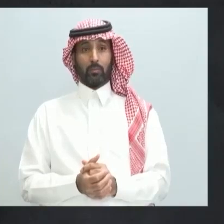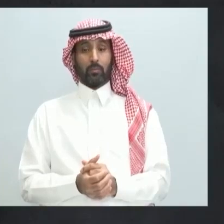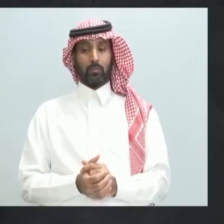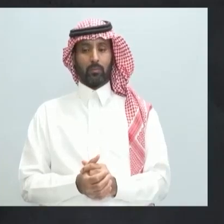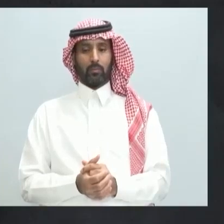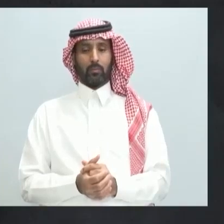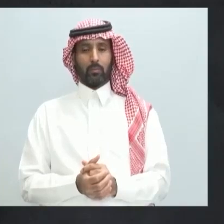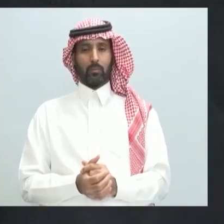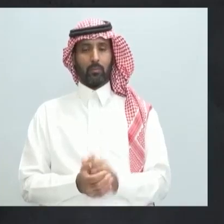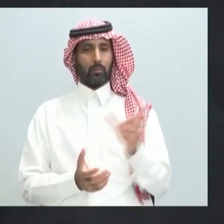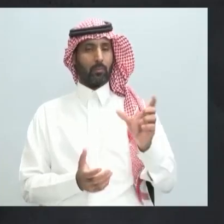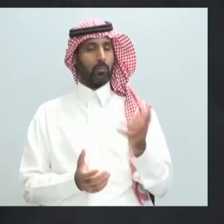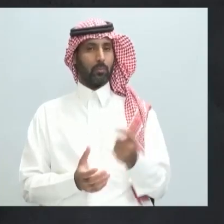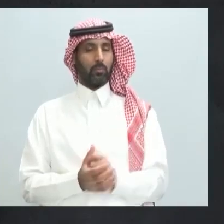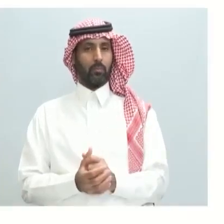is?